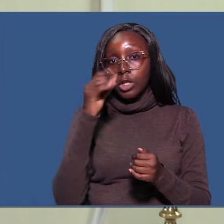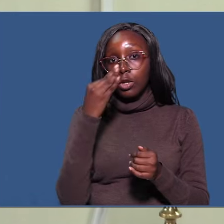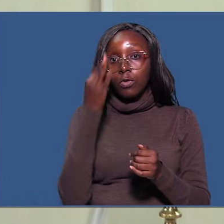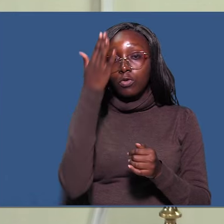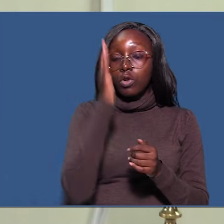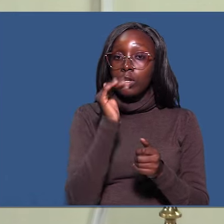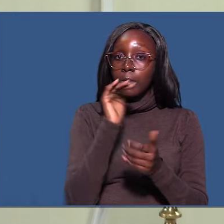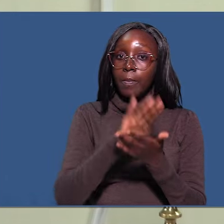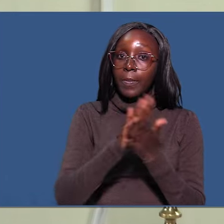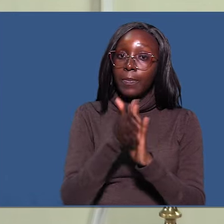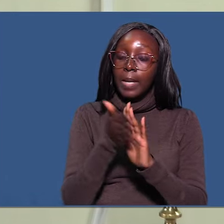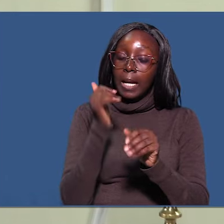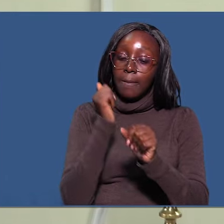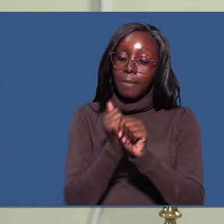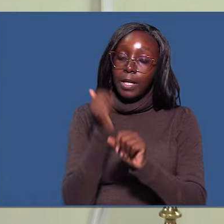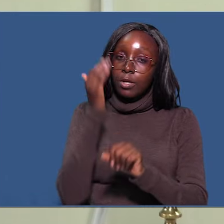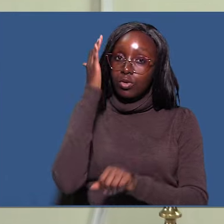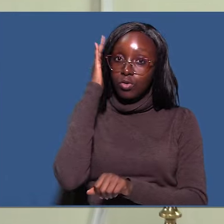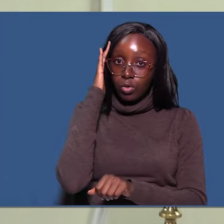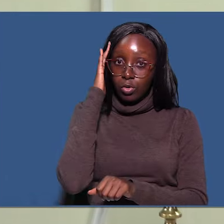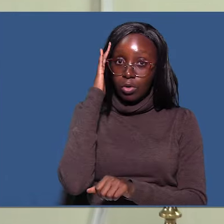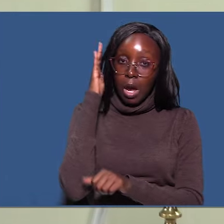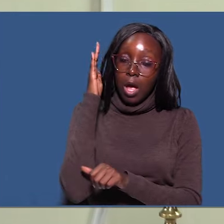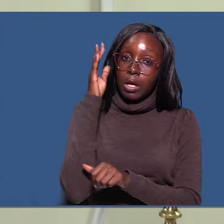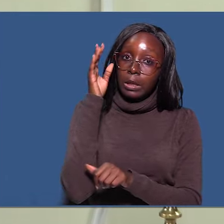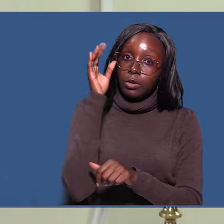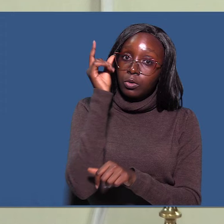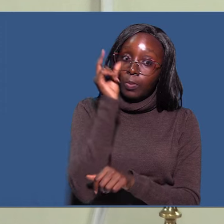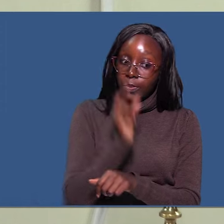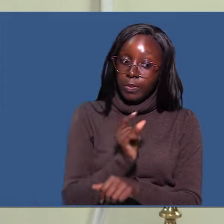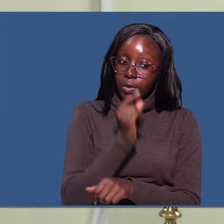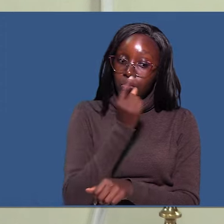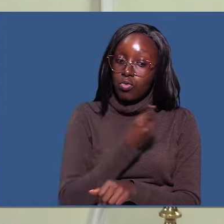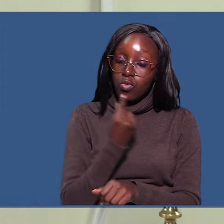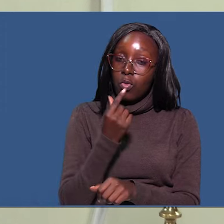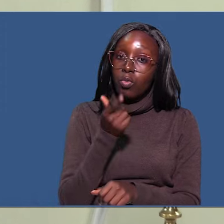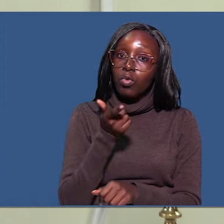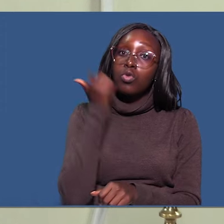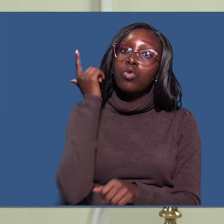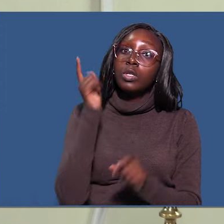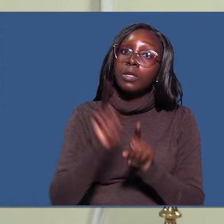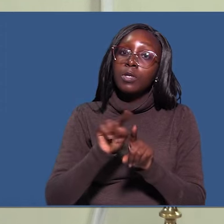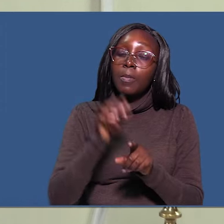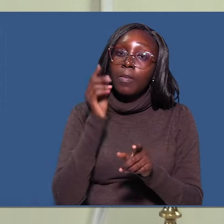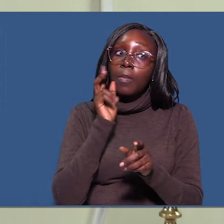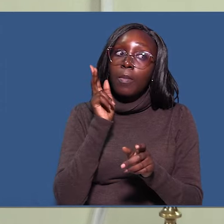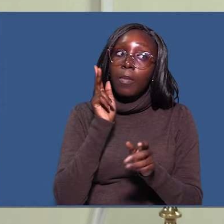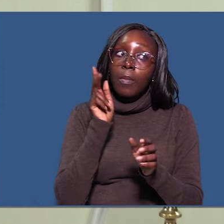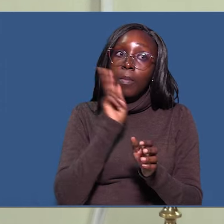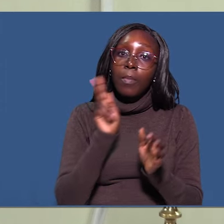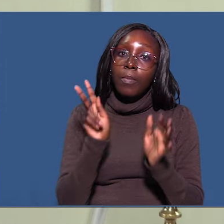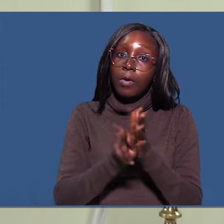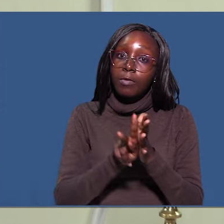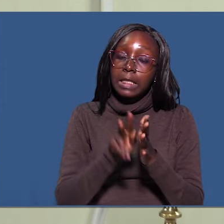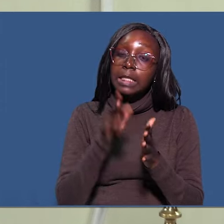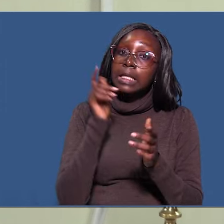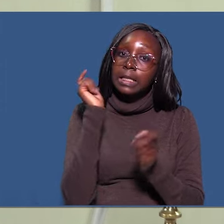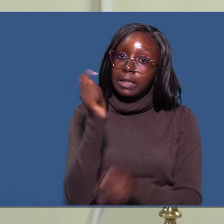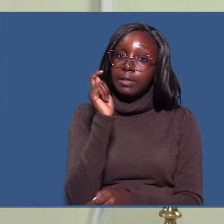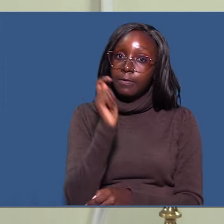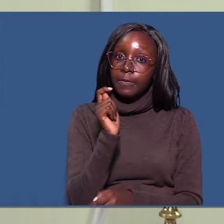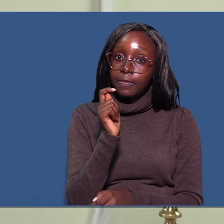been made known, to which the law and the prophets testify. This righteousness is given through